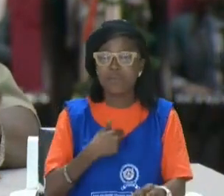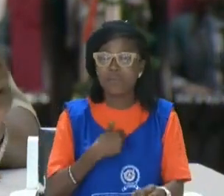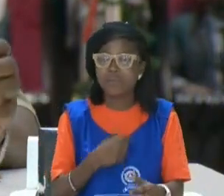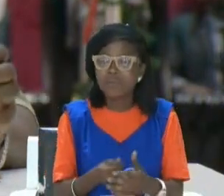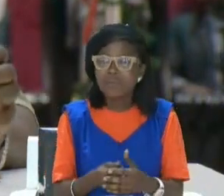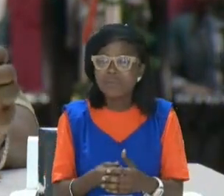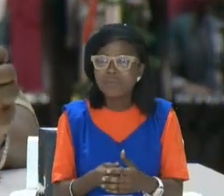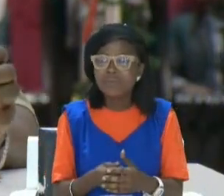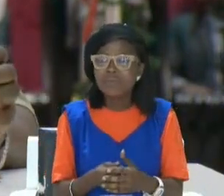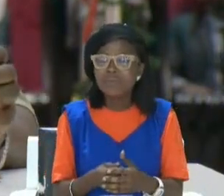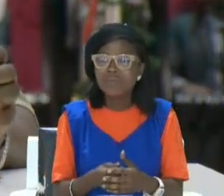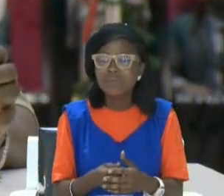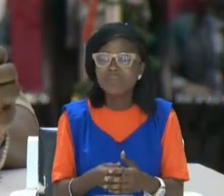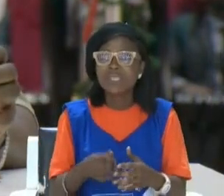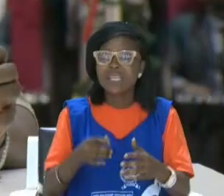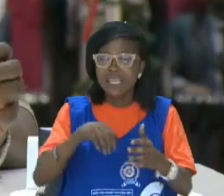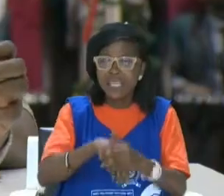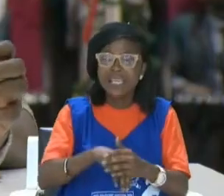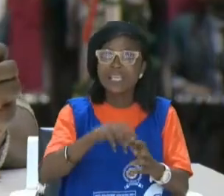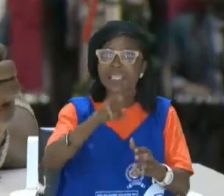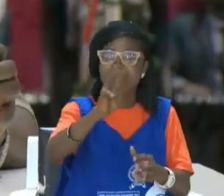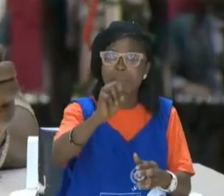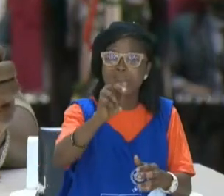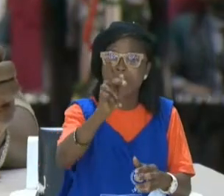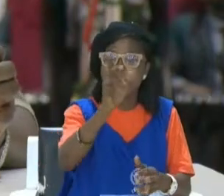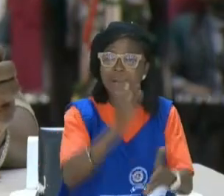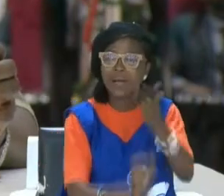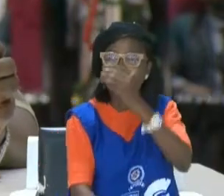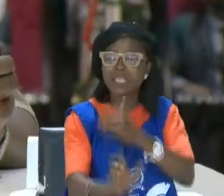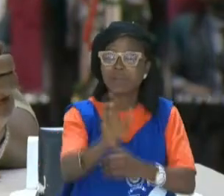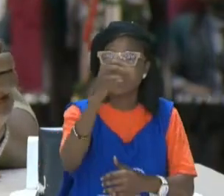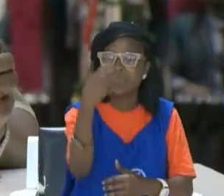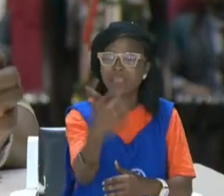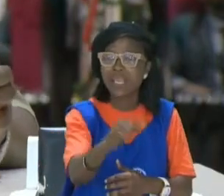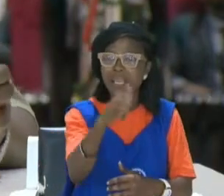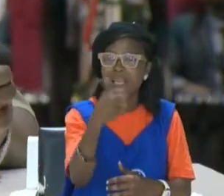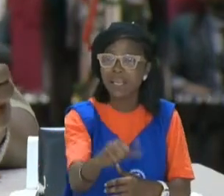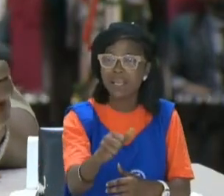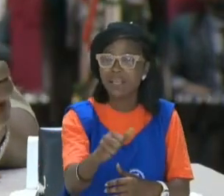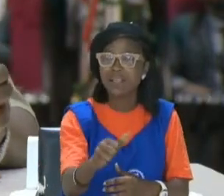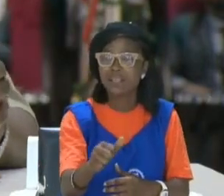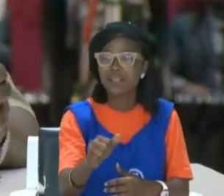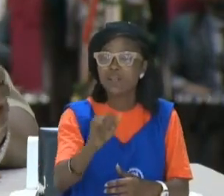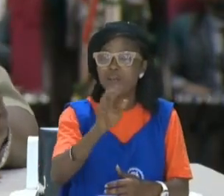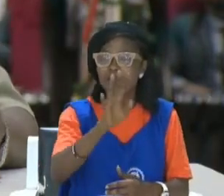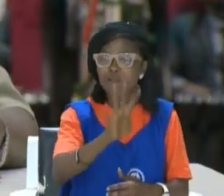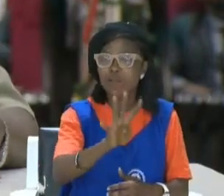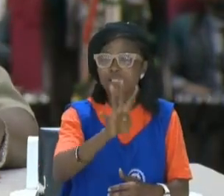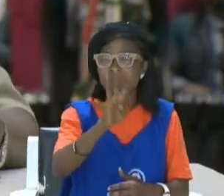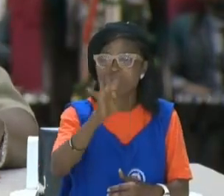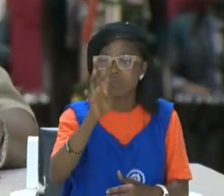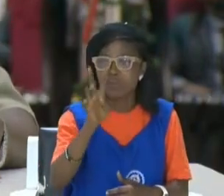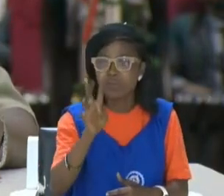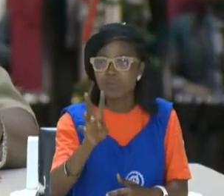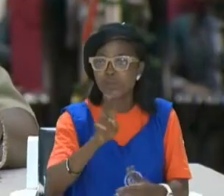You know, in Mark chapter 10, verse 46 to 52, Mark 10, 46 to